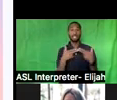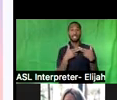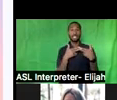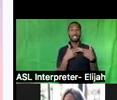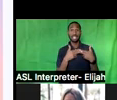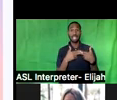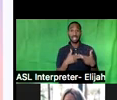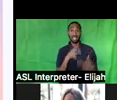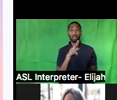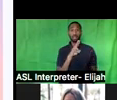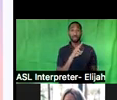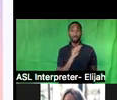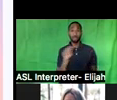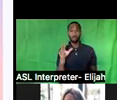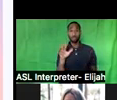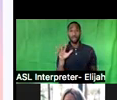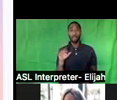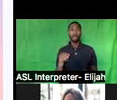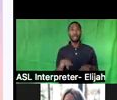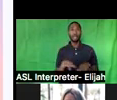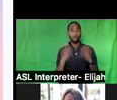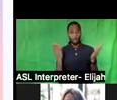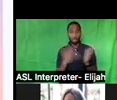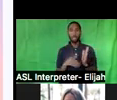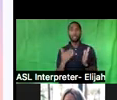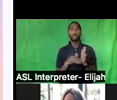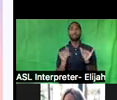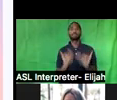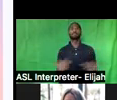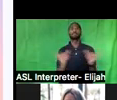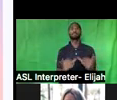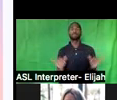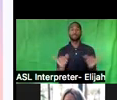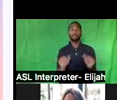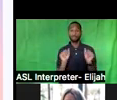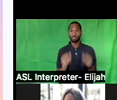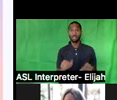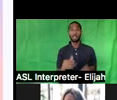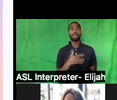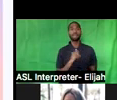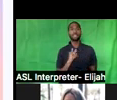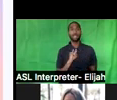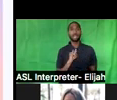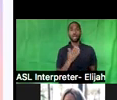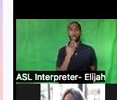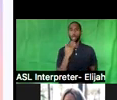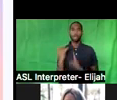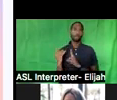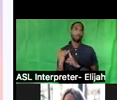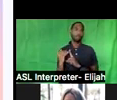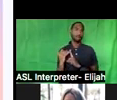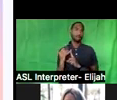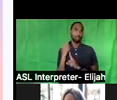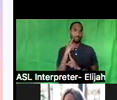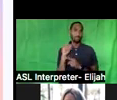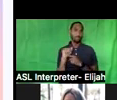a container that we can open up again and again. Feels like a good reminder for that practice you